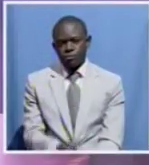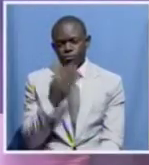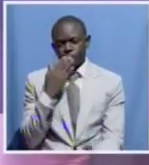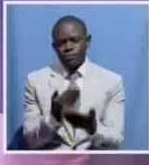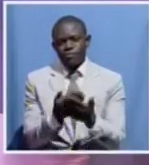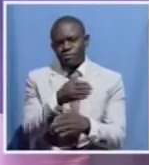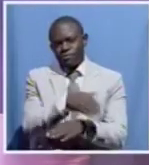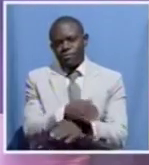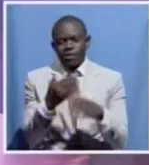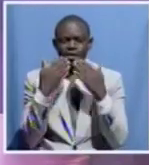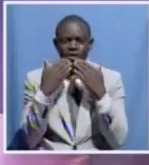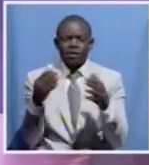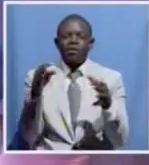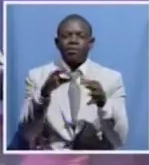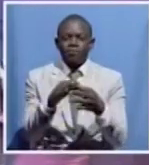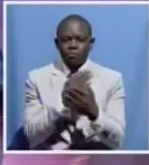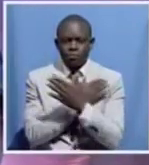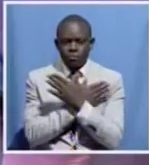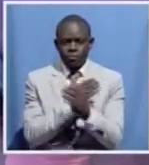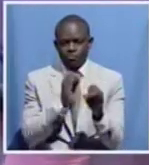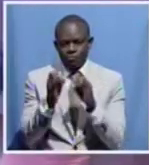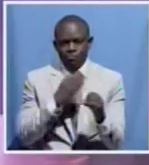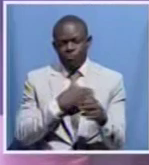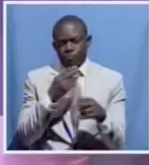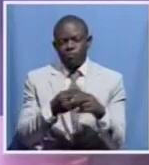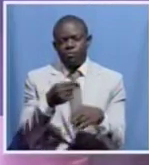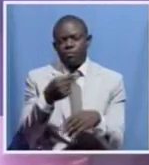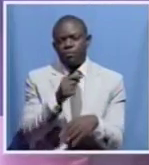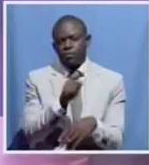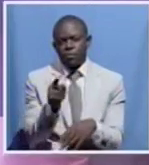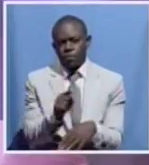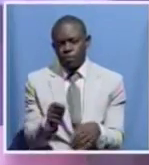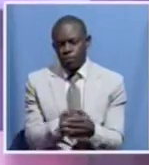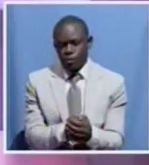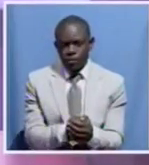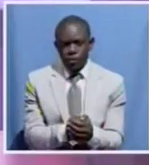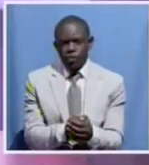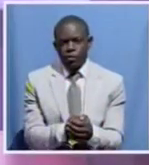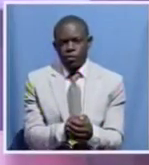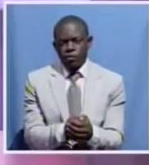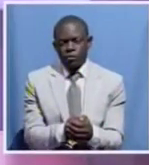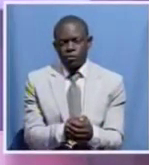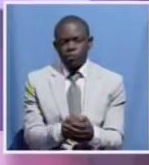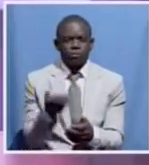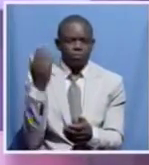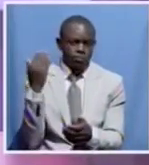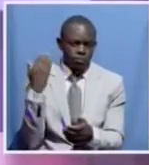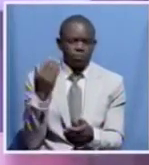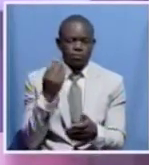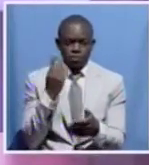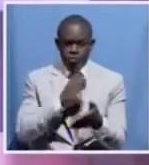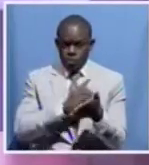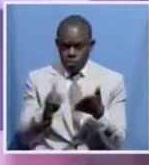Good evening and thank you for joining us on Sunday Interview. I'm your host, Grevazio Zulu. Now, Zambia has had so many discussion points in the past 1